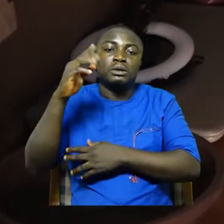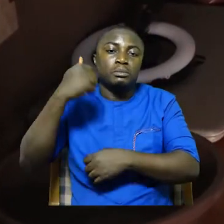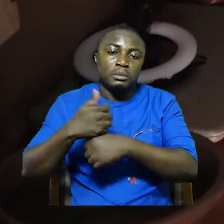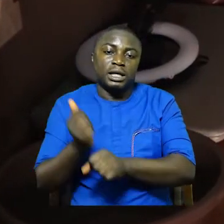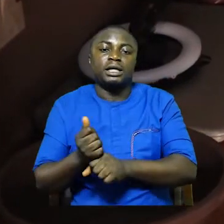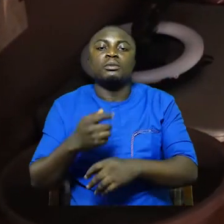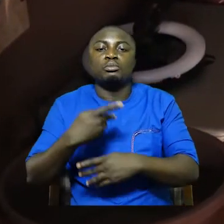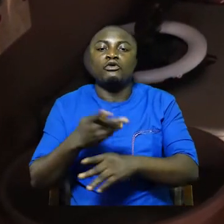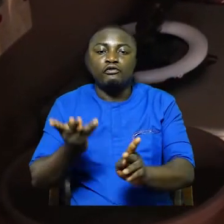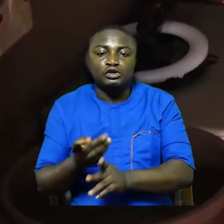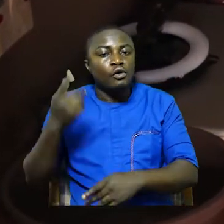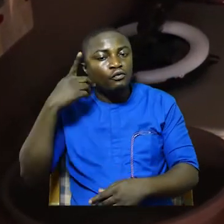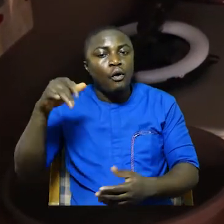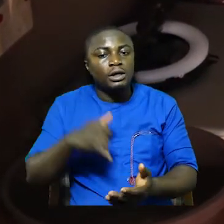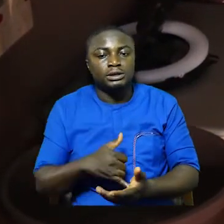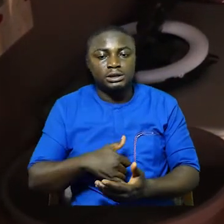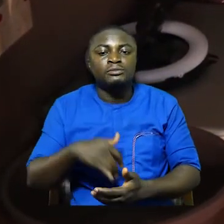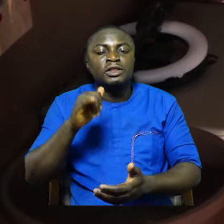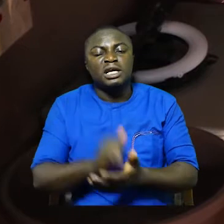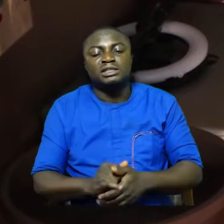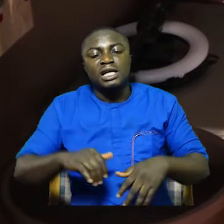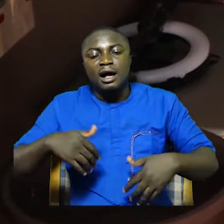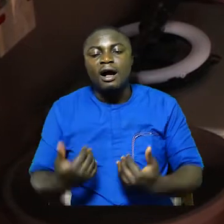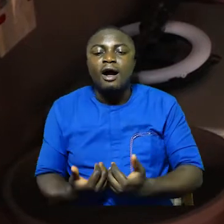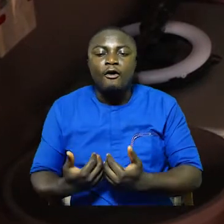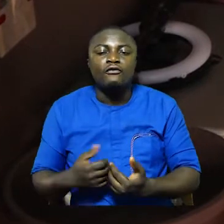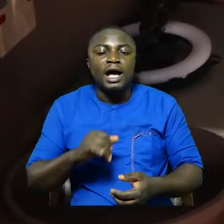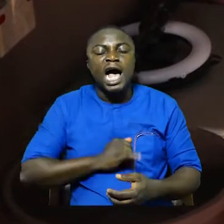God will definitely make provision for that.